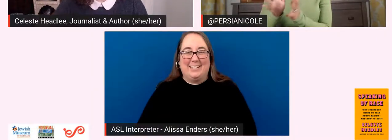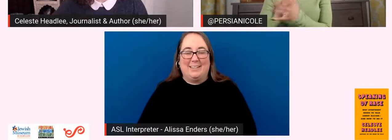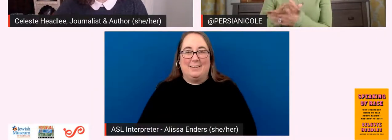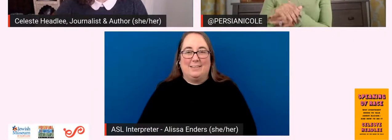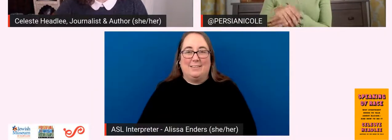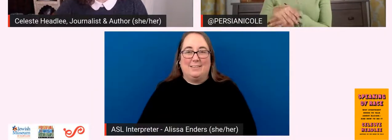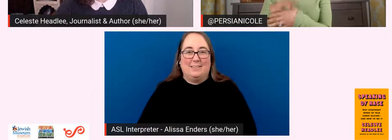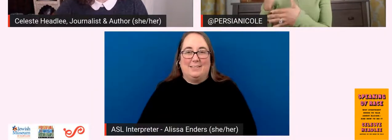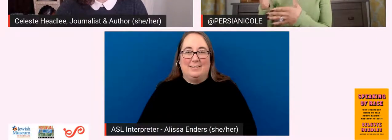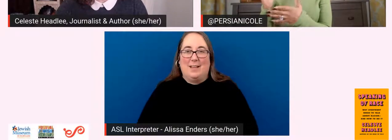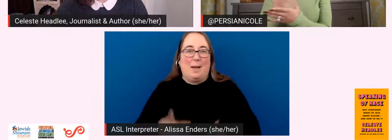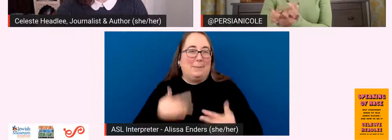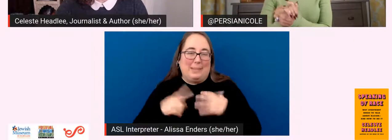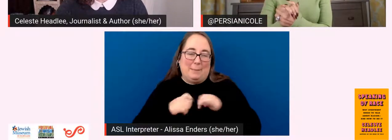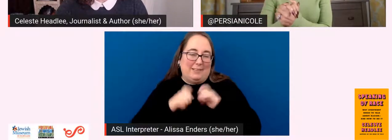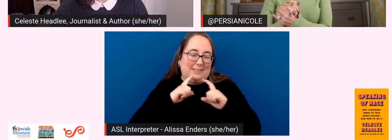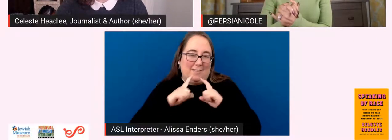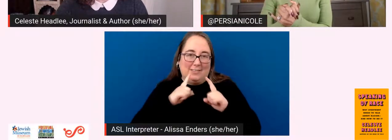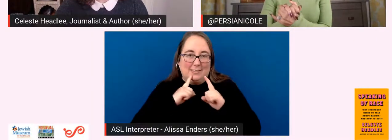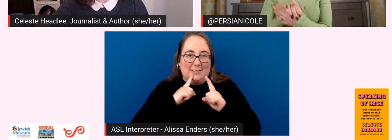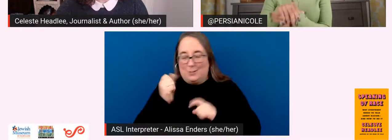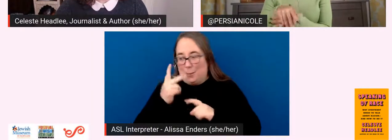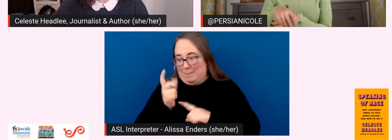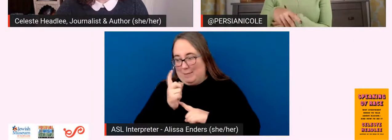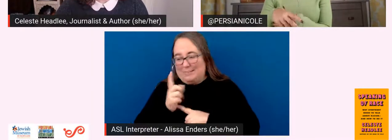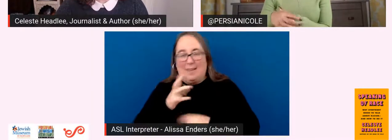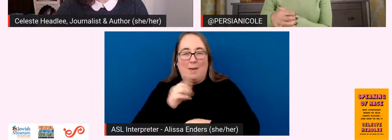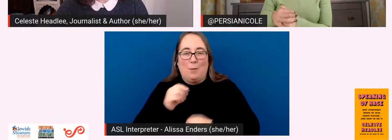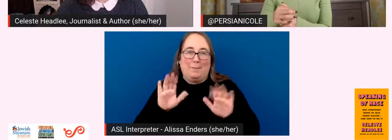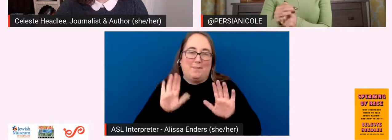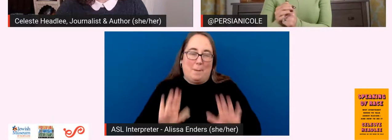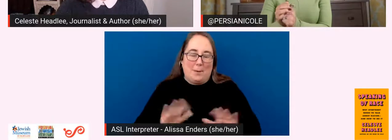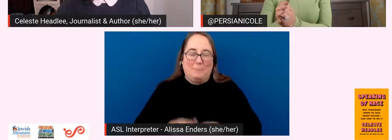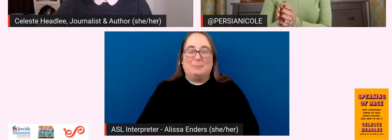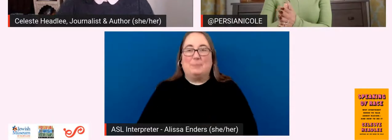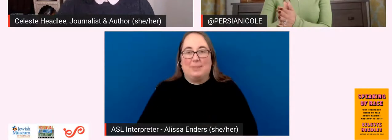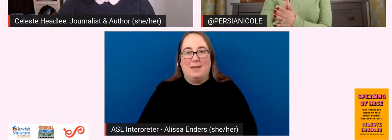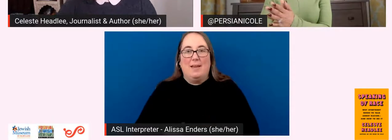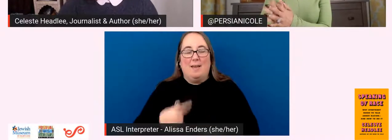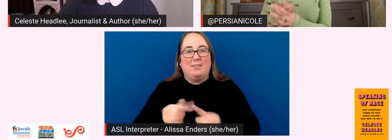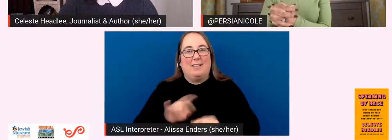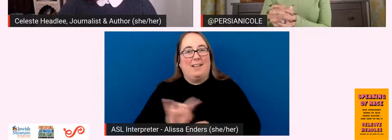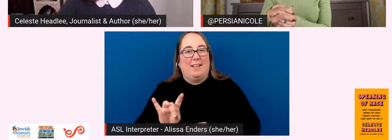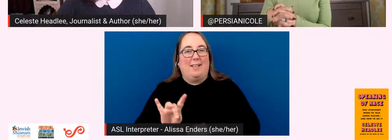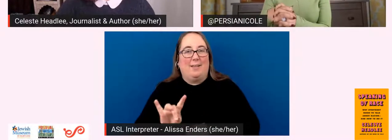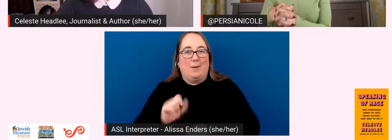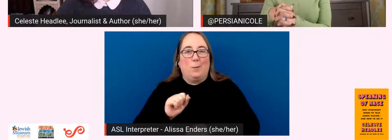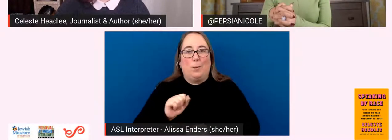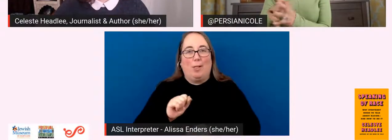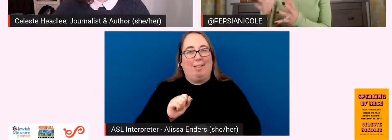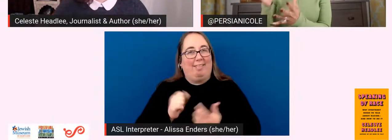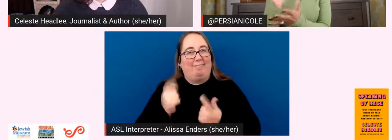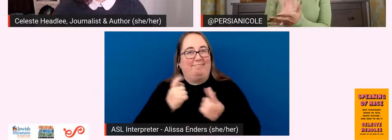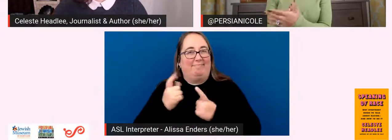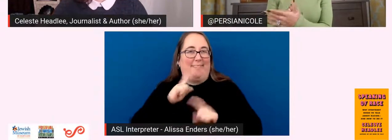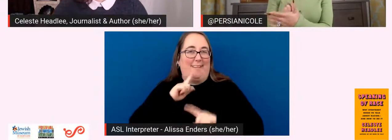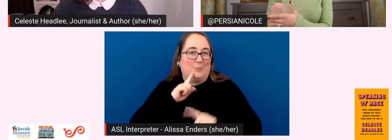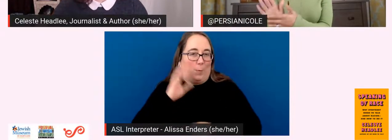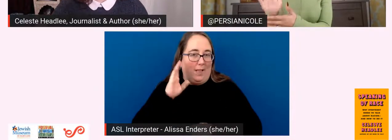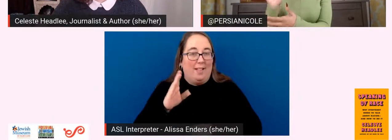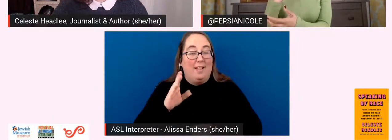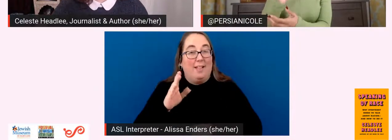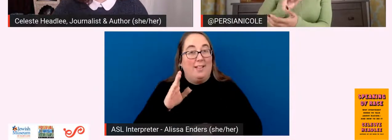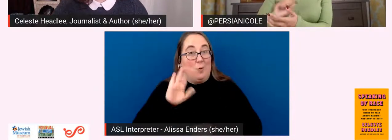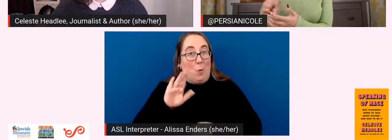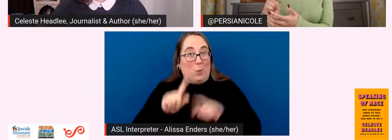I'm really excited about this conversation. We're only 12 minutes in, and this is going to be phenomenal. We have until 8 o'clock. We're going to get into the Q&A in a little bit. So get your